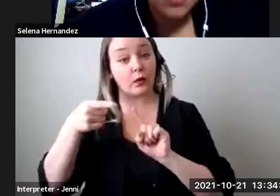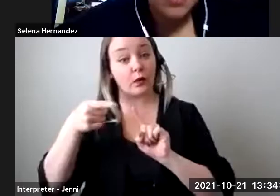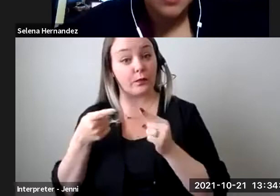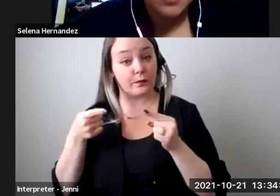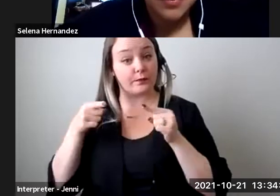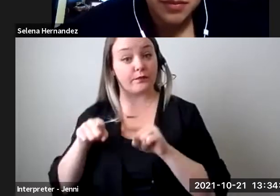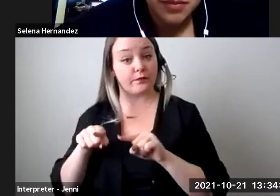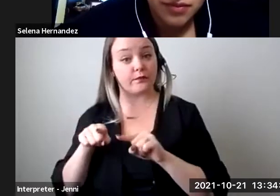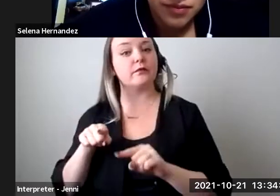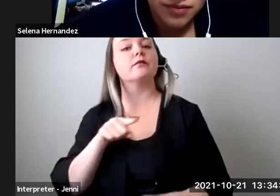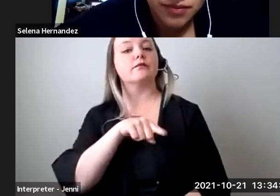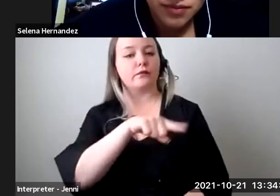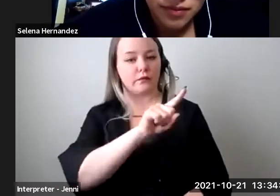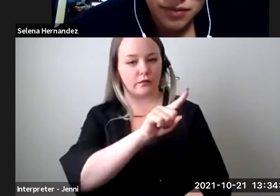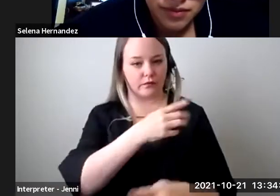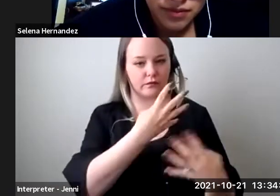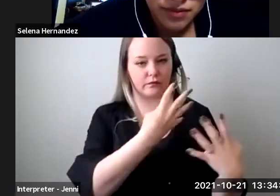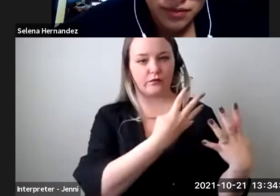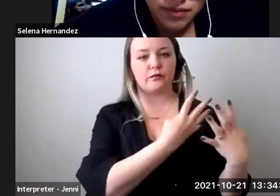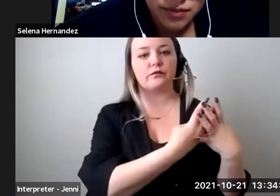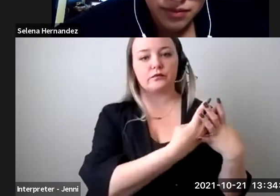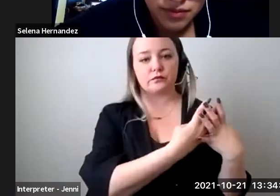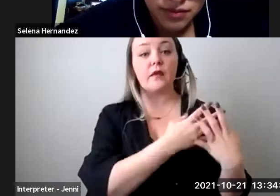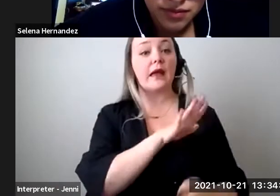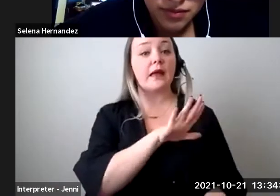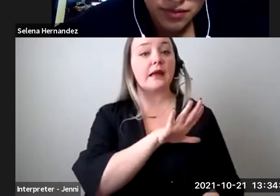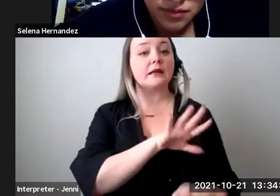he was locked up, and his family,